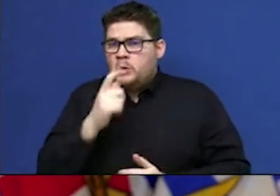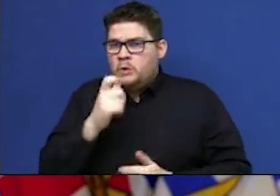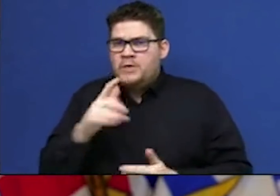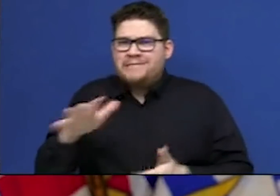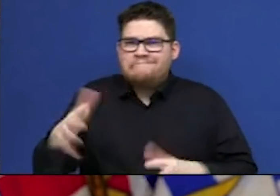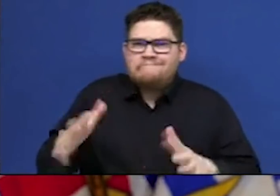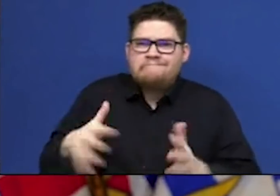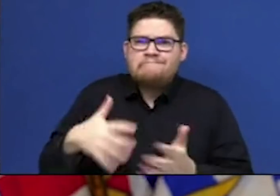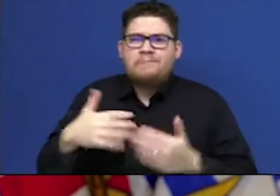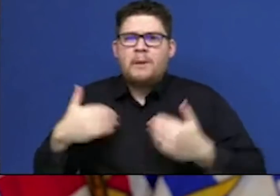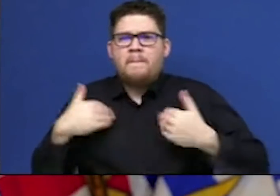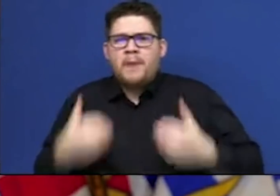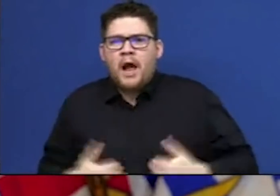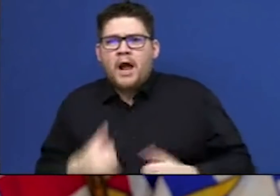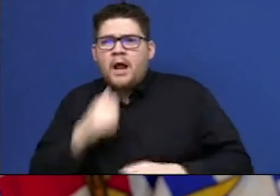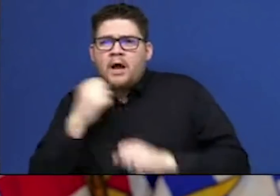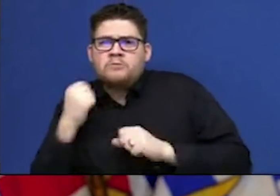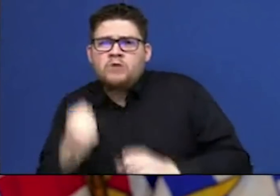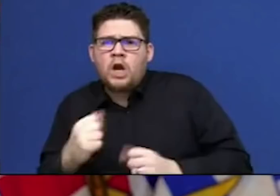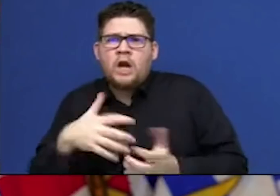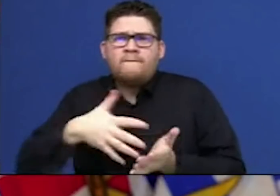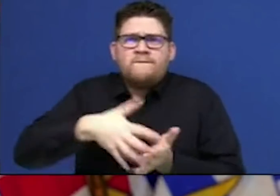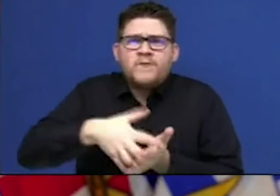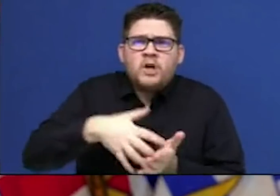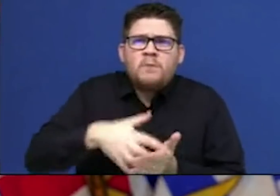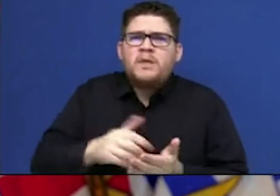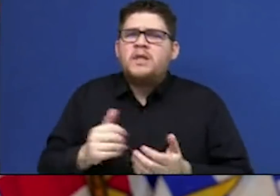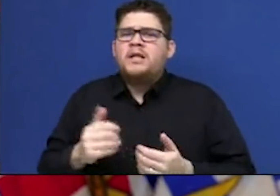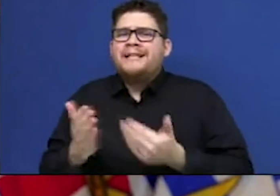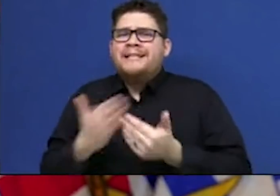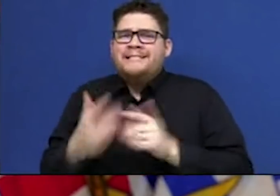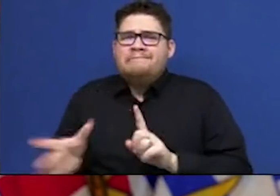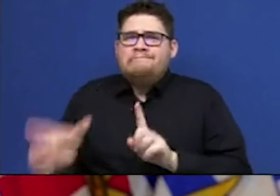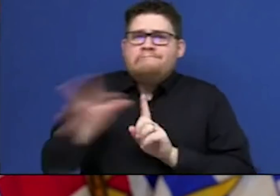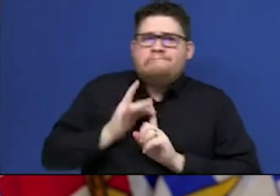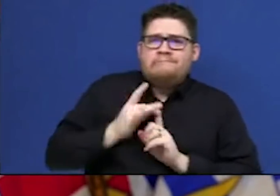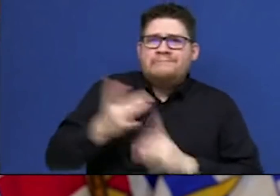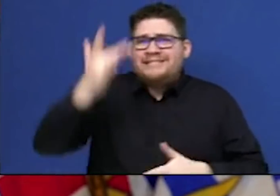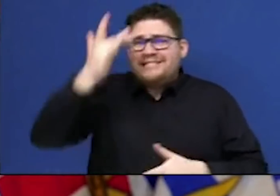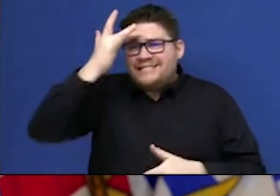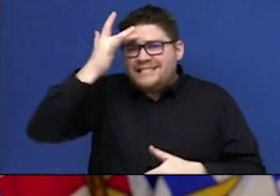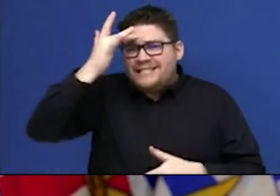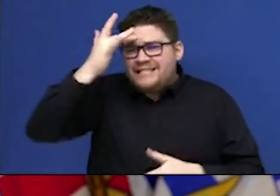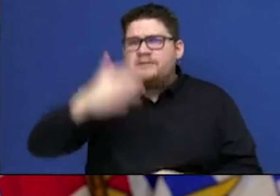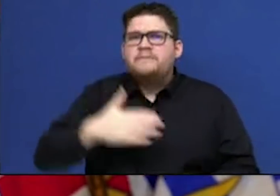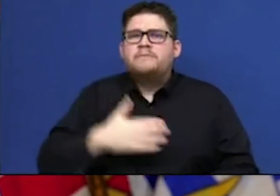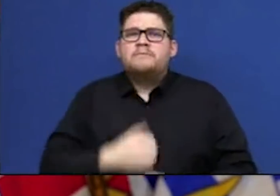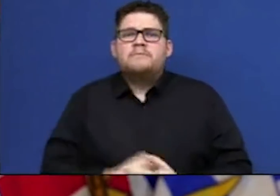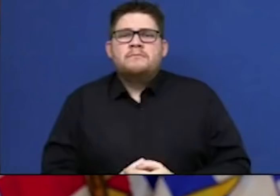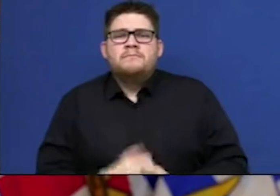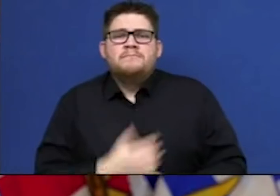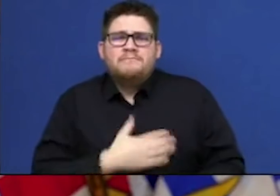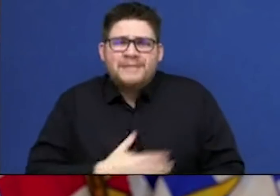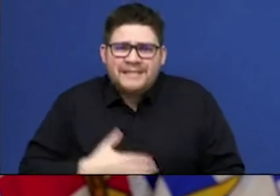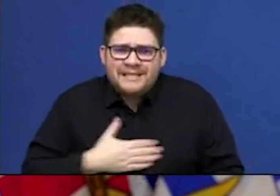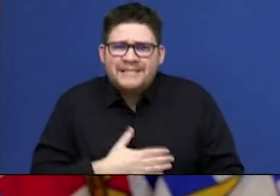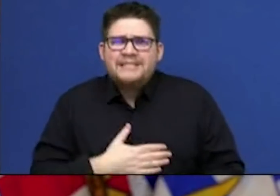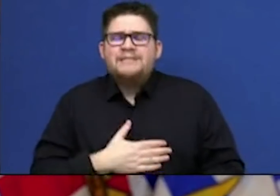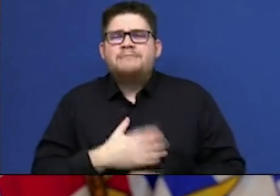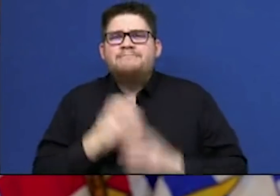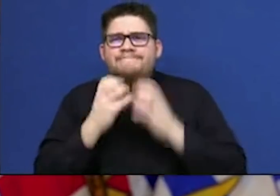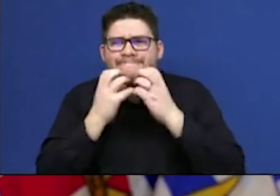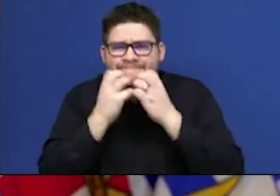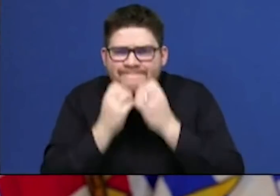programs and our efforts together promise. Let's all of us stay outside, stay